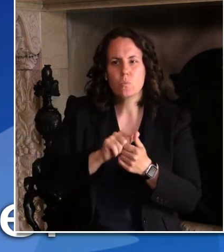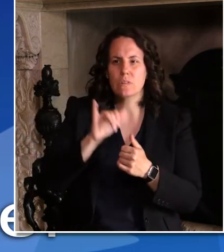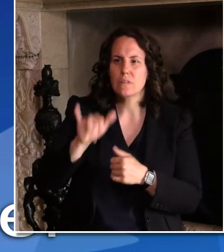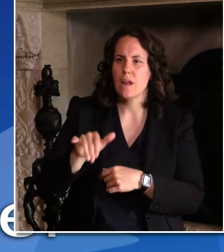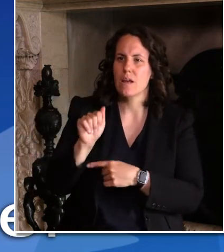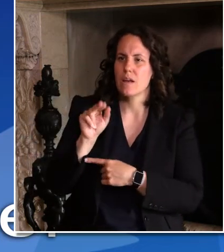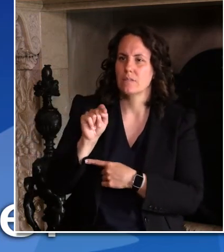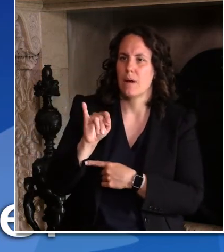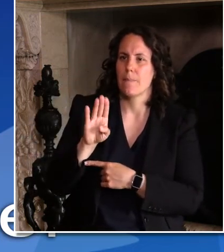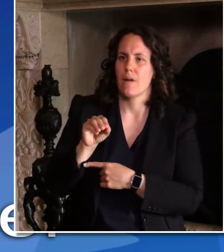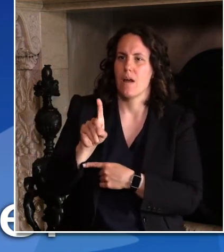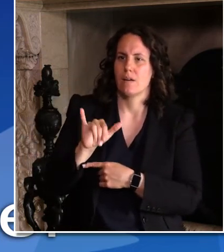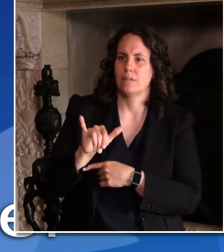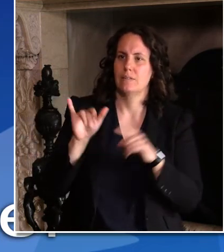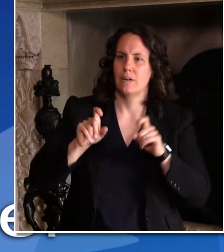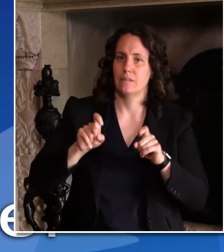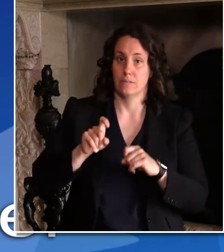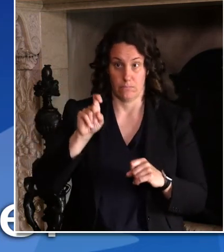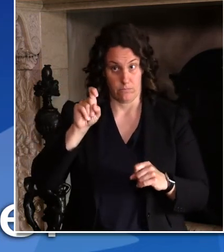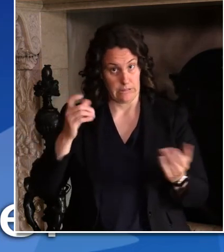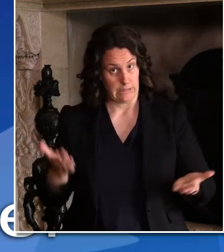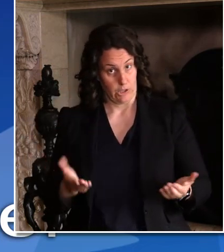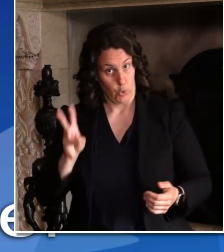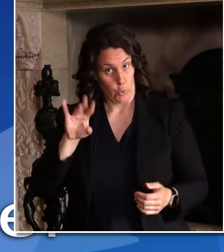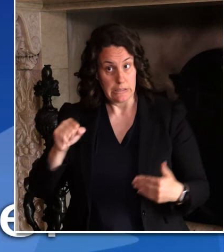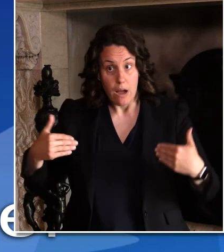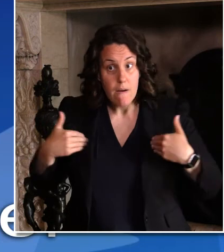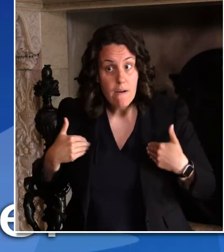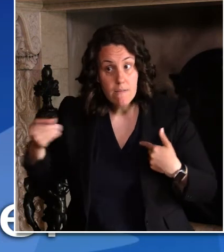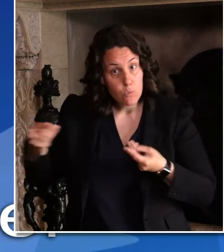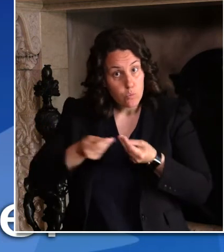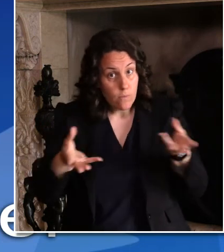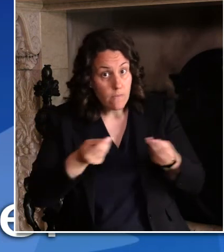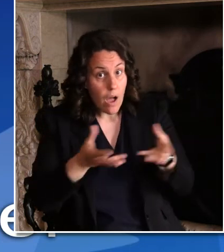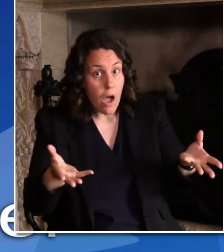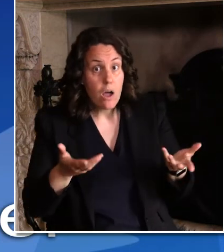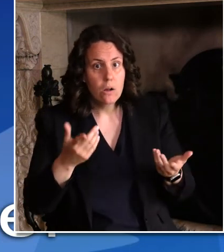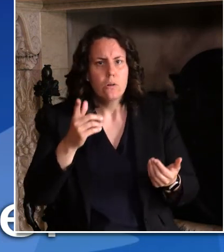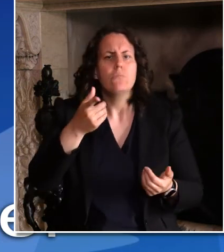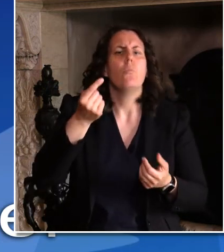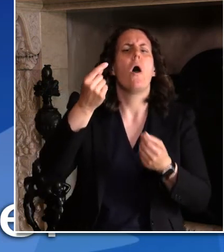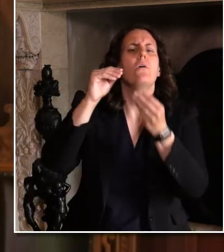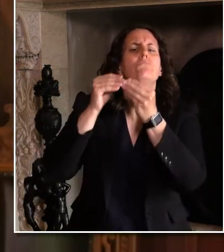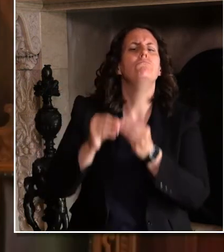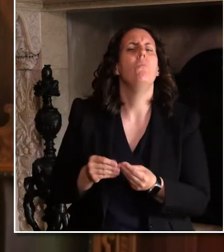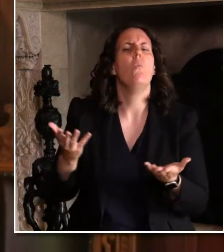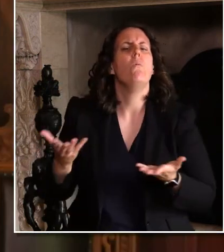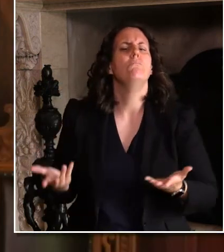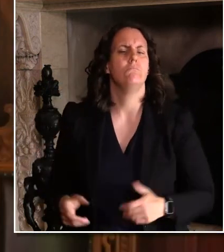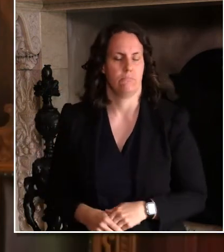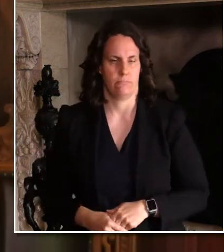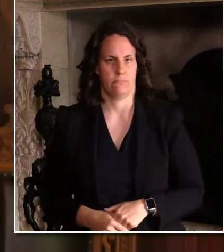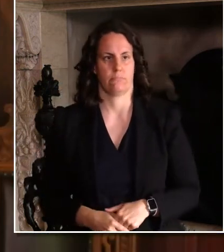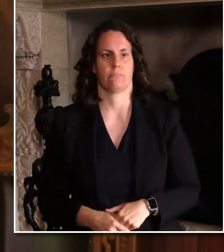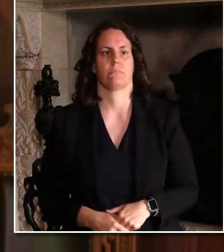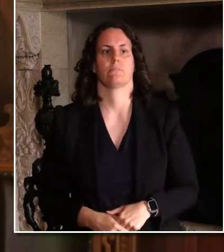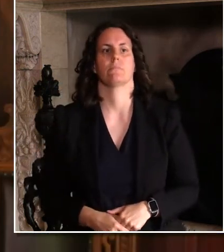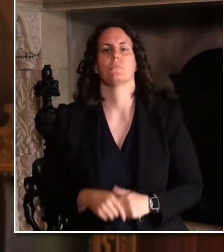conducted and what the plan is for sharing them publicly. I can talk about this. Ryan Westergaard from the Division of Public